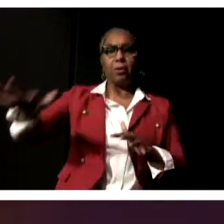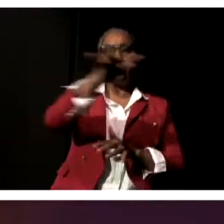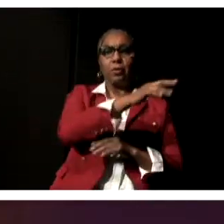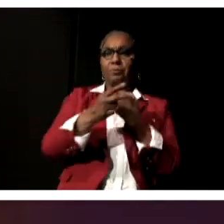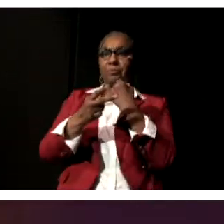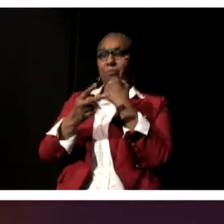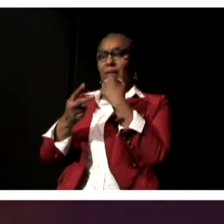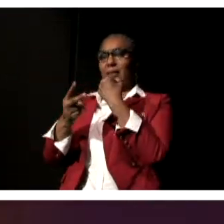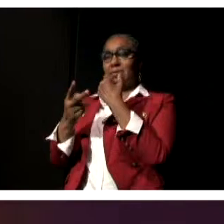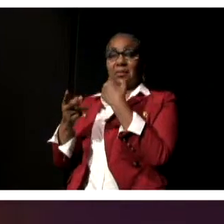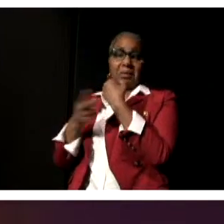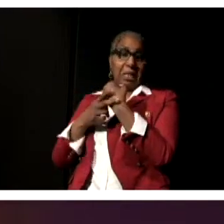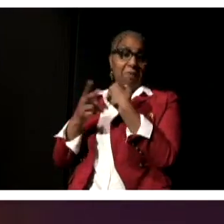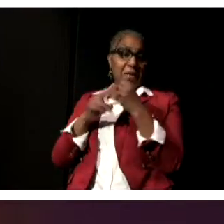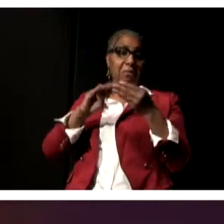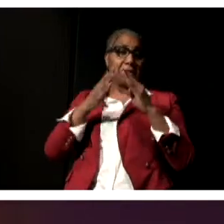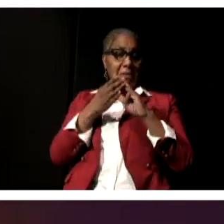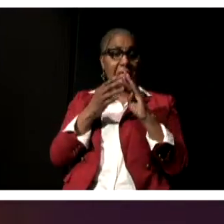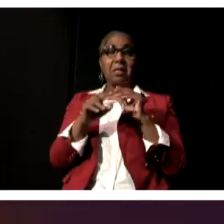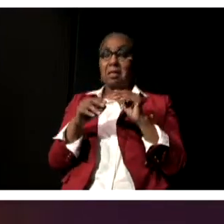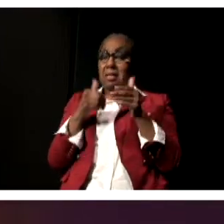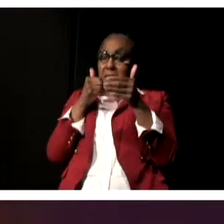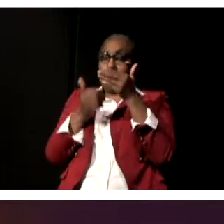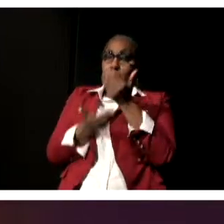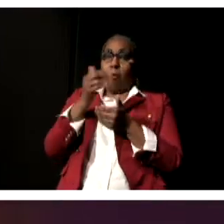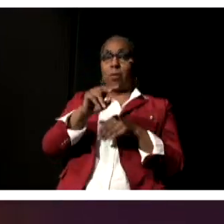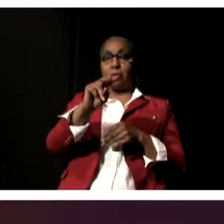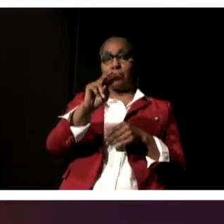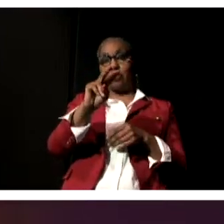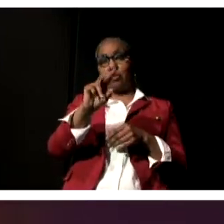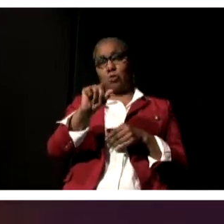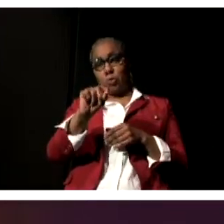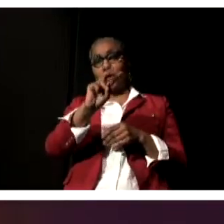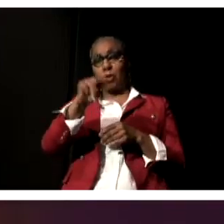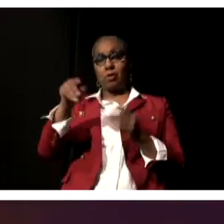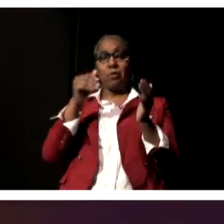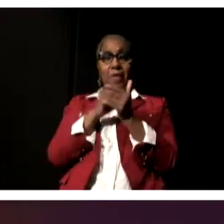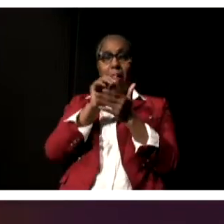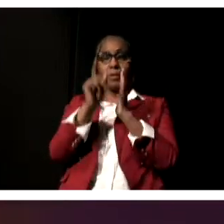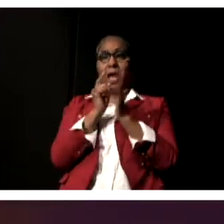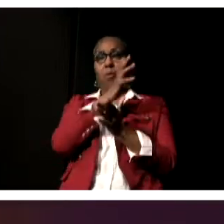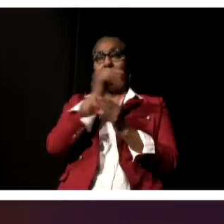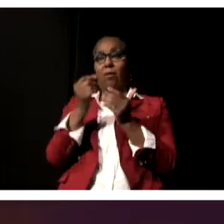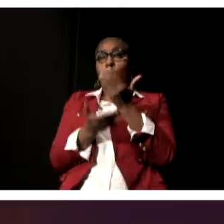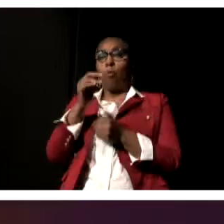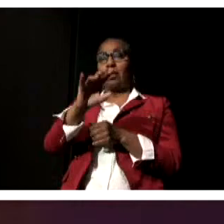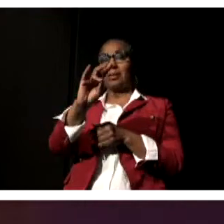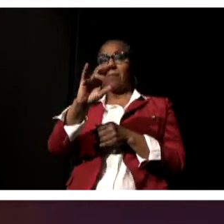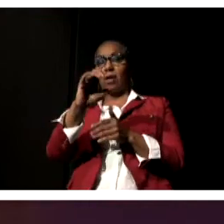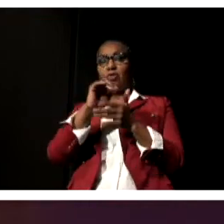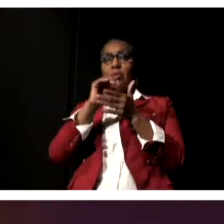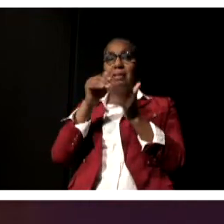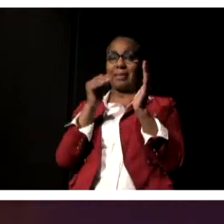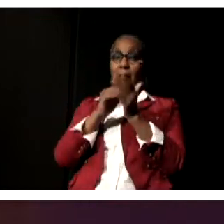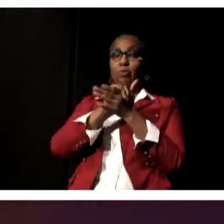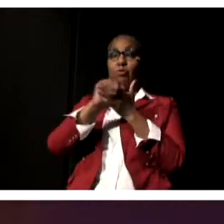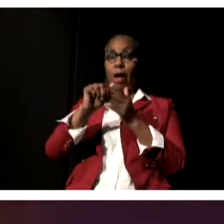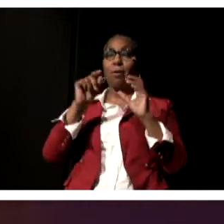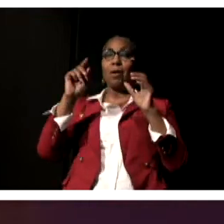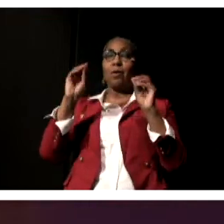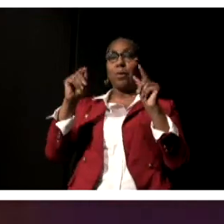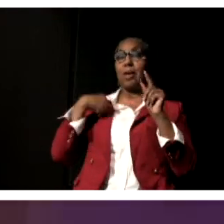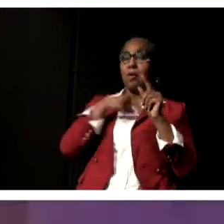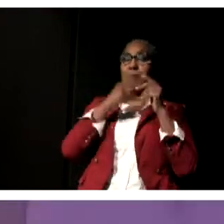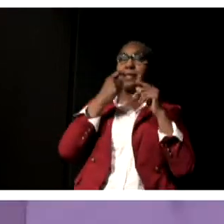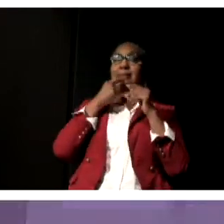the city nearly 22,000 hours of staff time and almost $700,000. So we say thank you